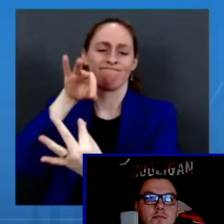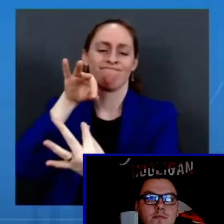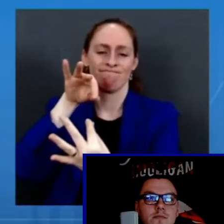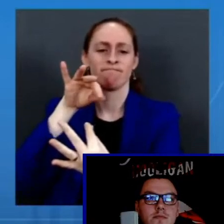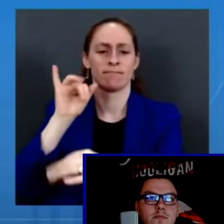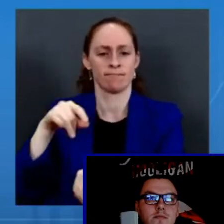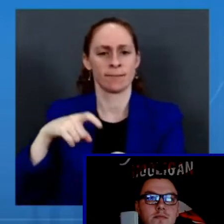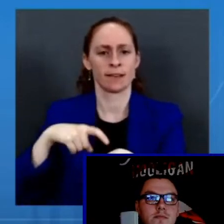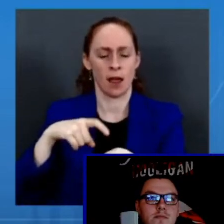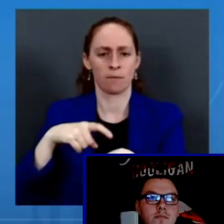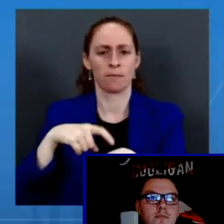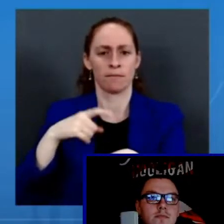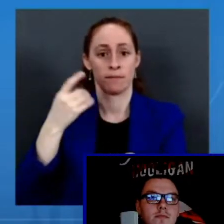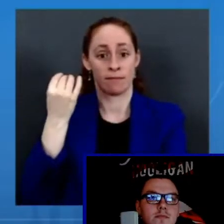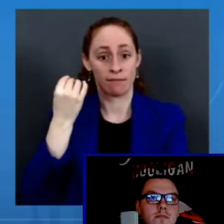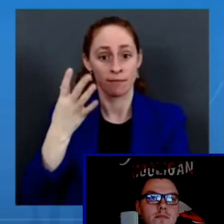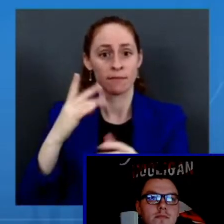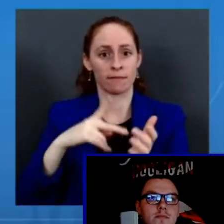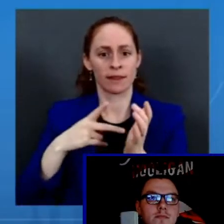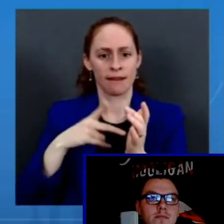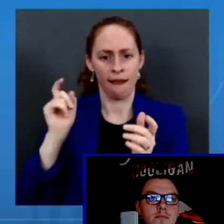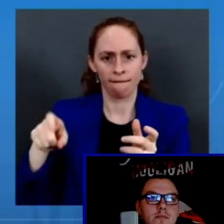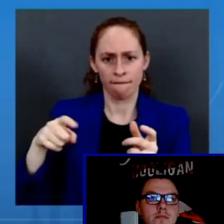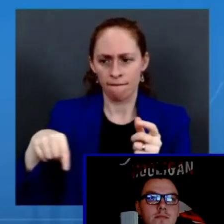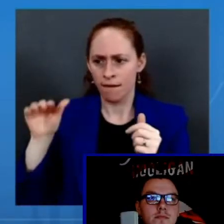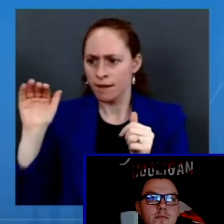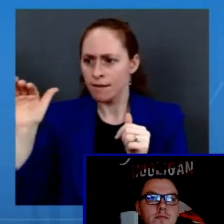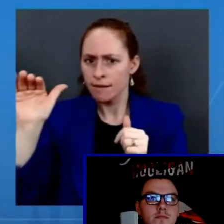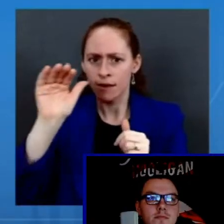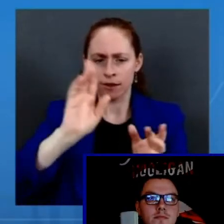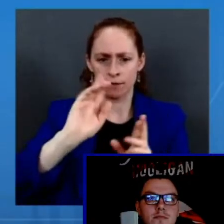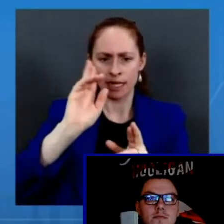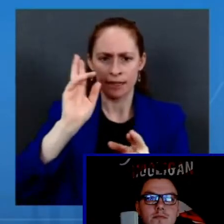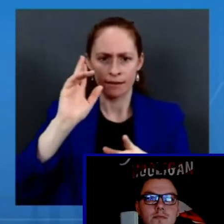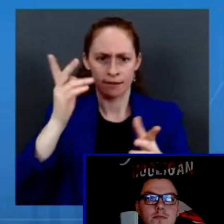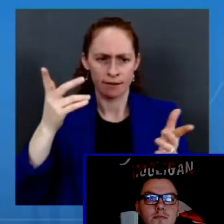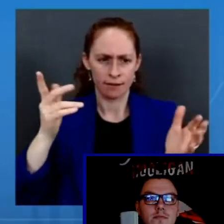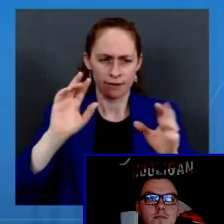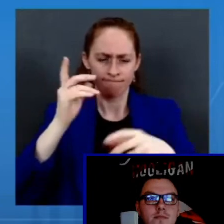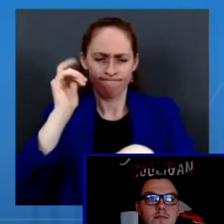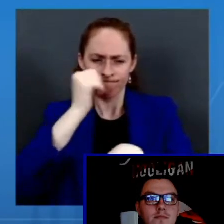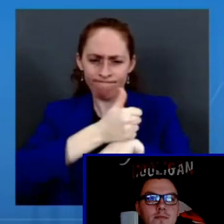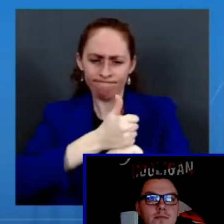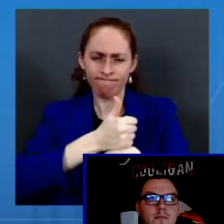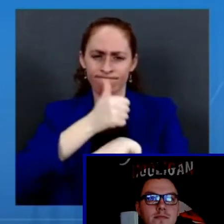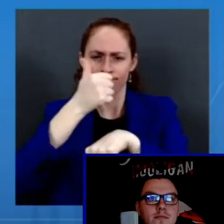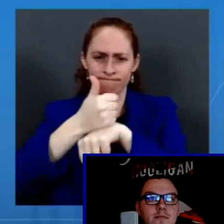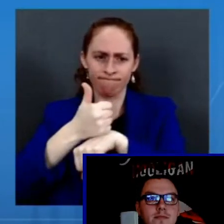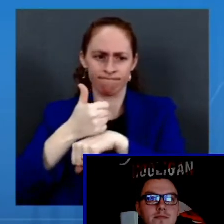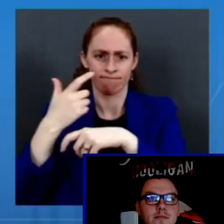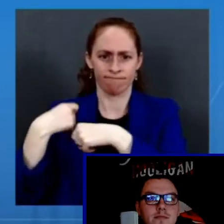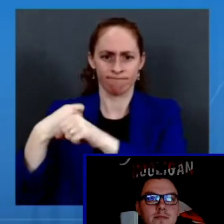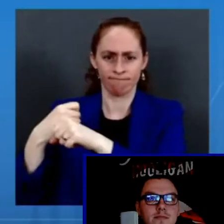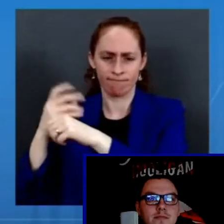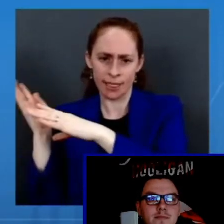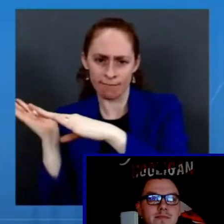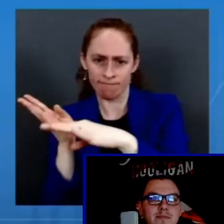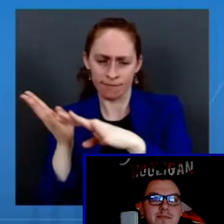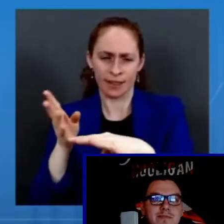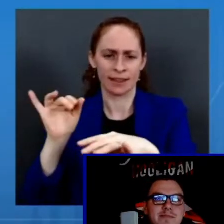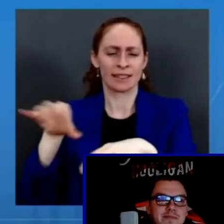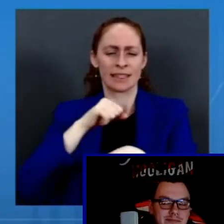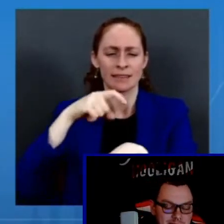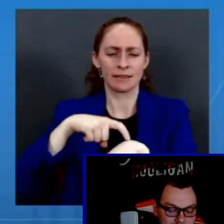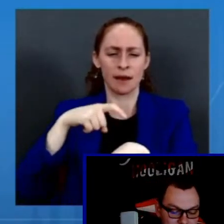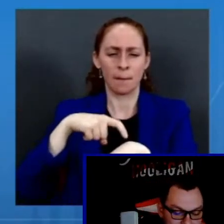authorized, we'll have discussions to explore how we can help them improve their manufacturing capacity even further by providing